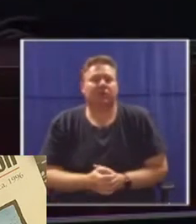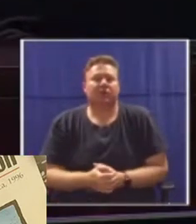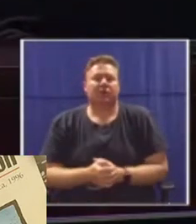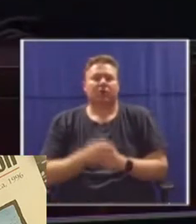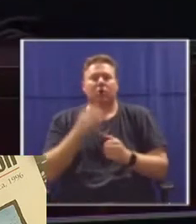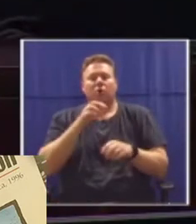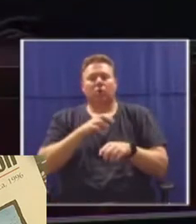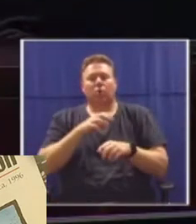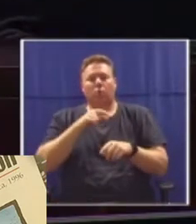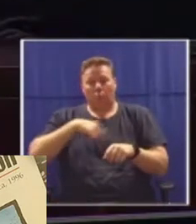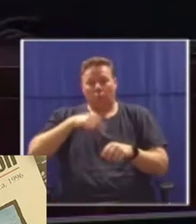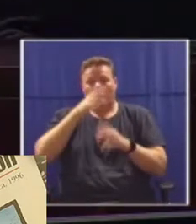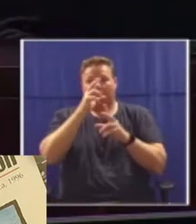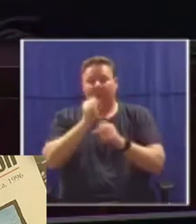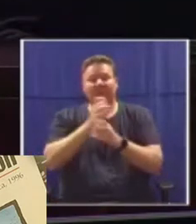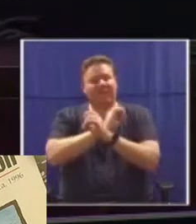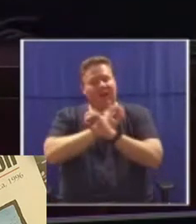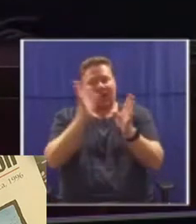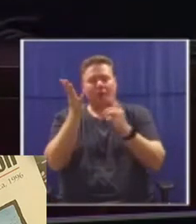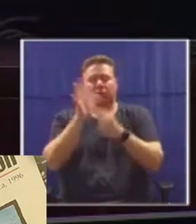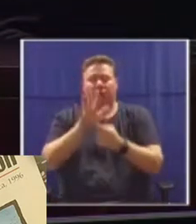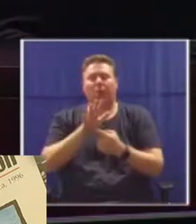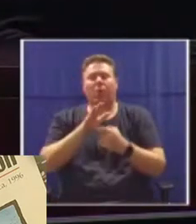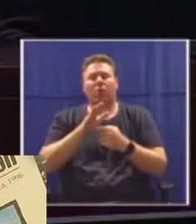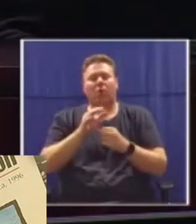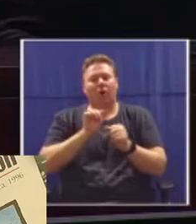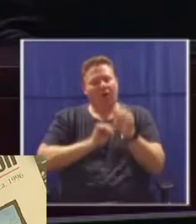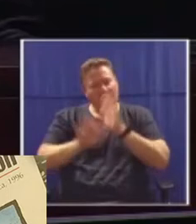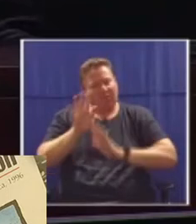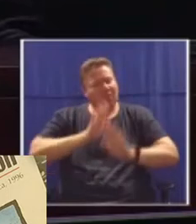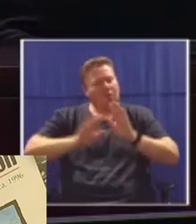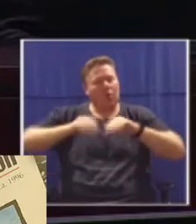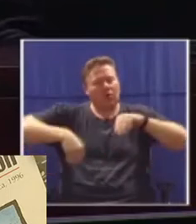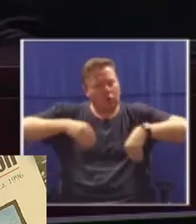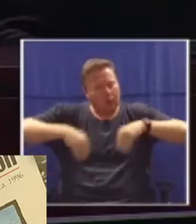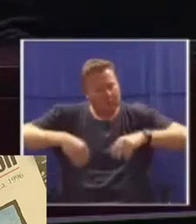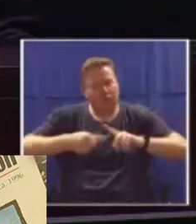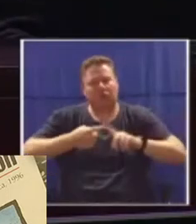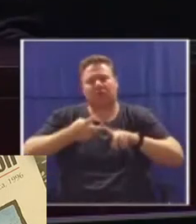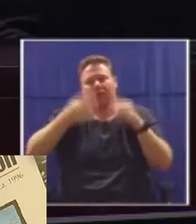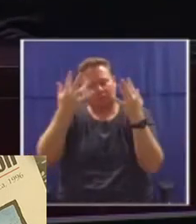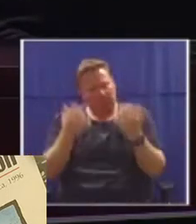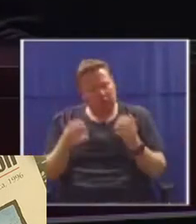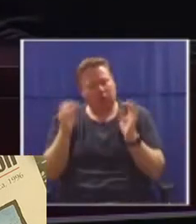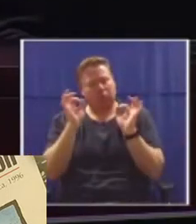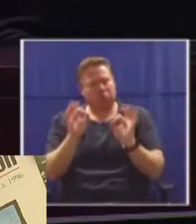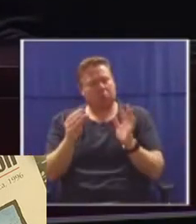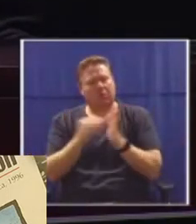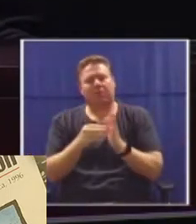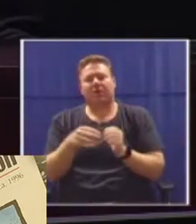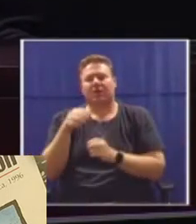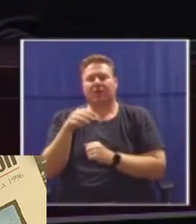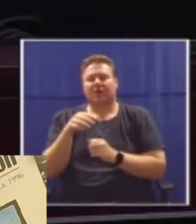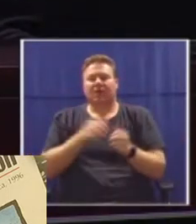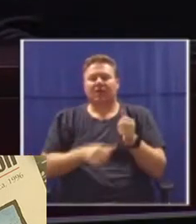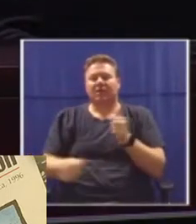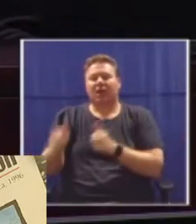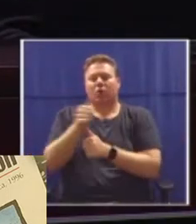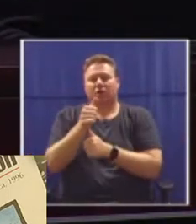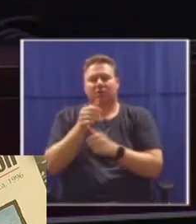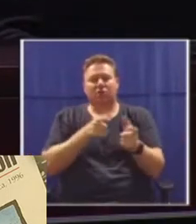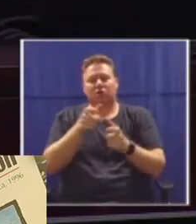of transparency, to avoid corrupt activities and proper budgeting, the Director General,